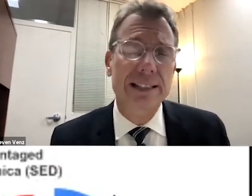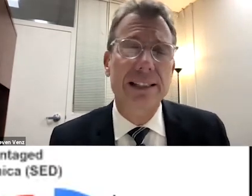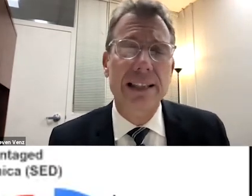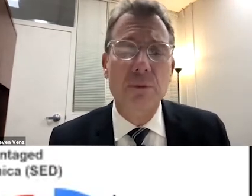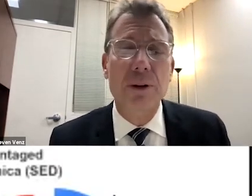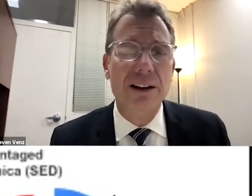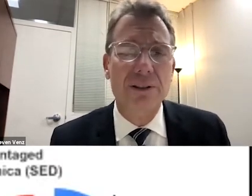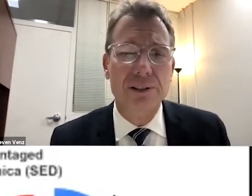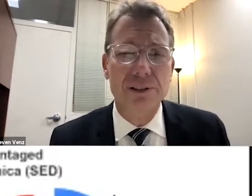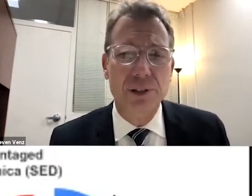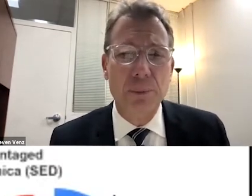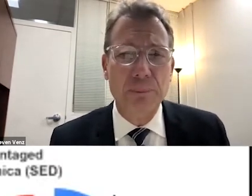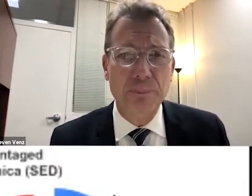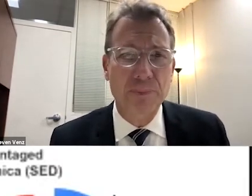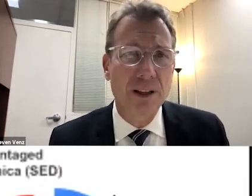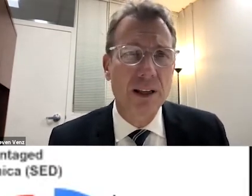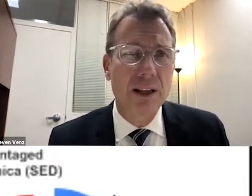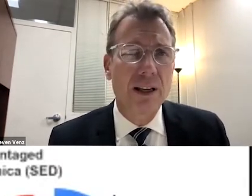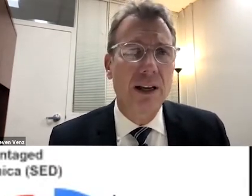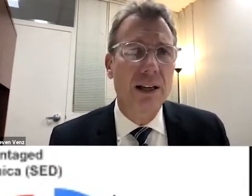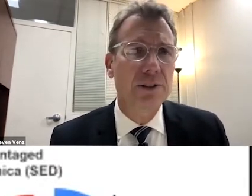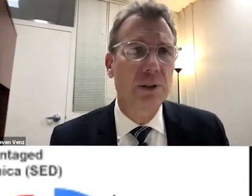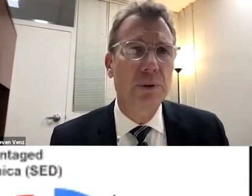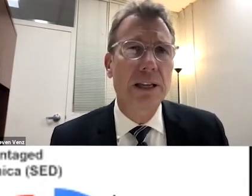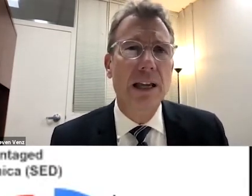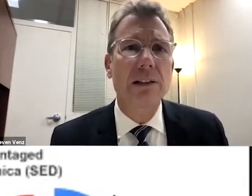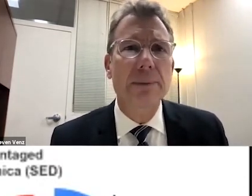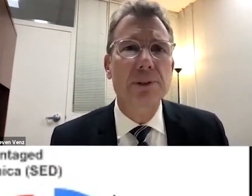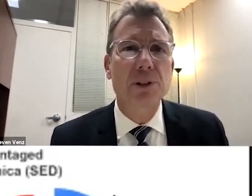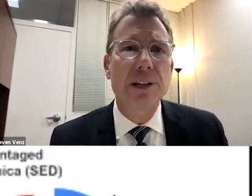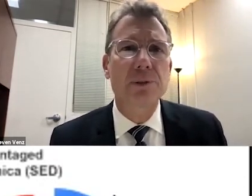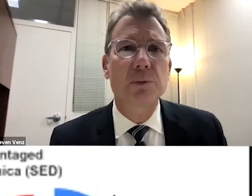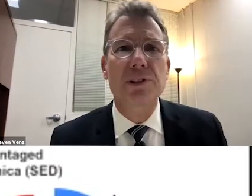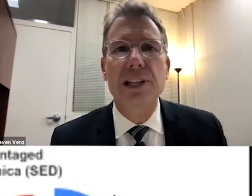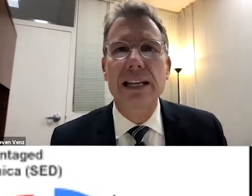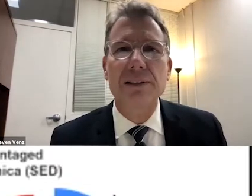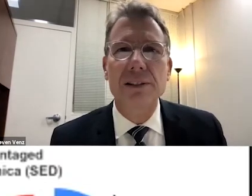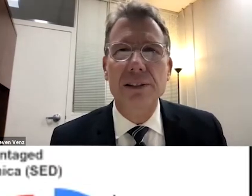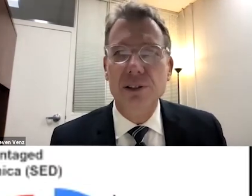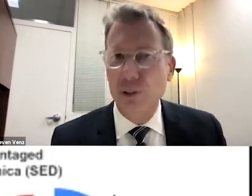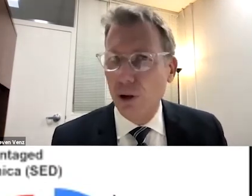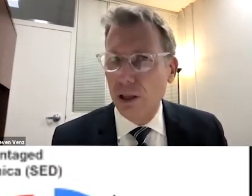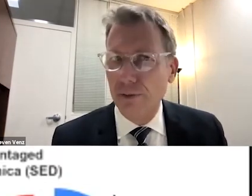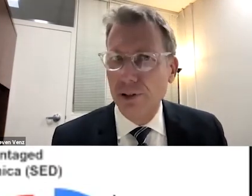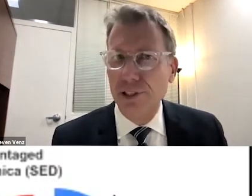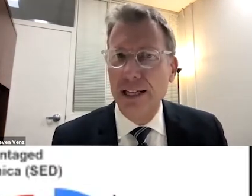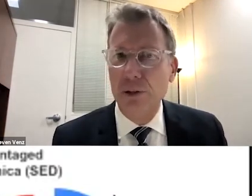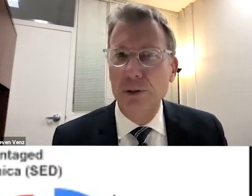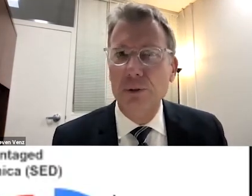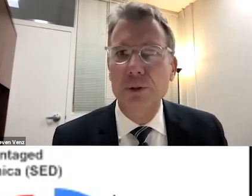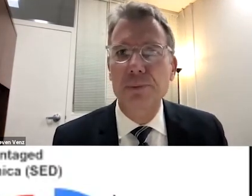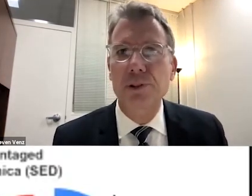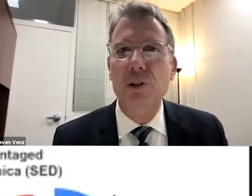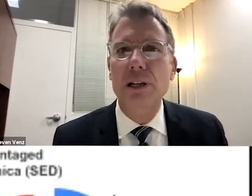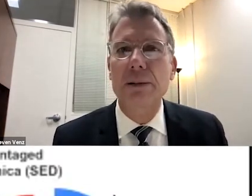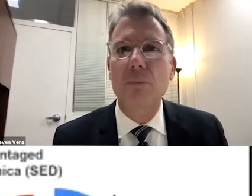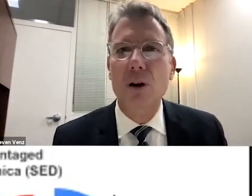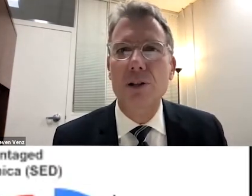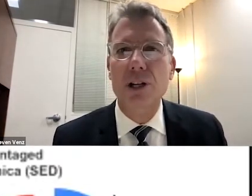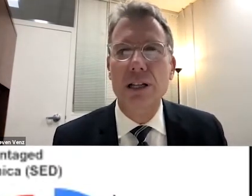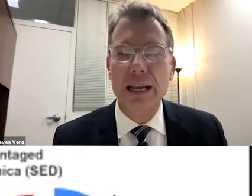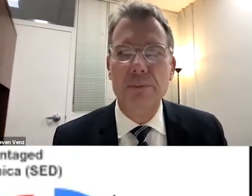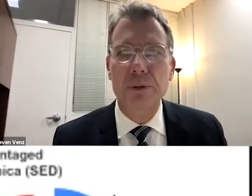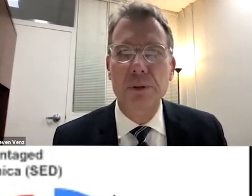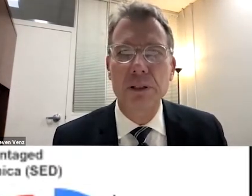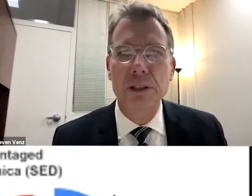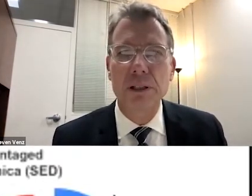survey that went out. So the LCAP surveys were sent out to all of our stakeholder groups during